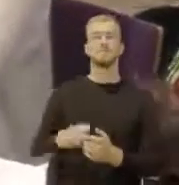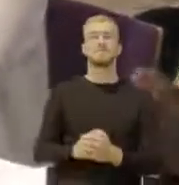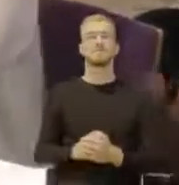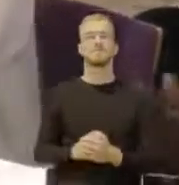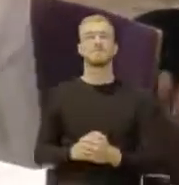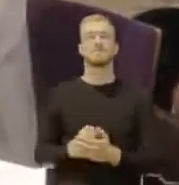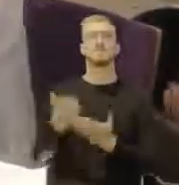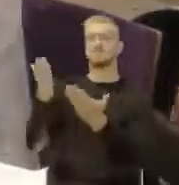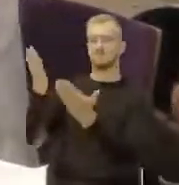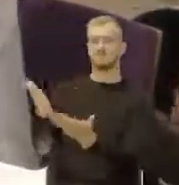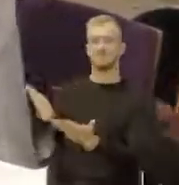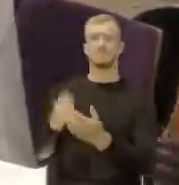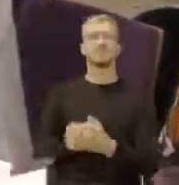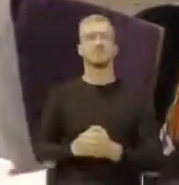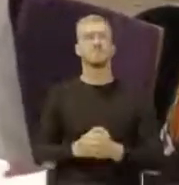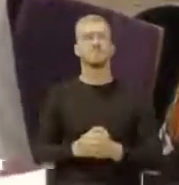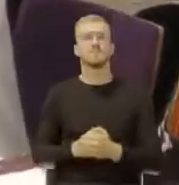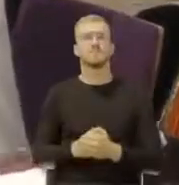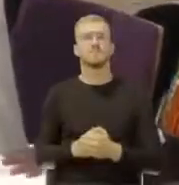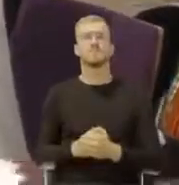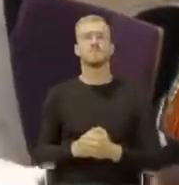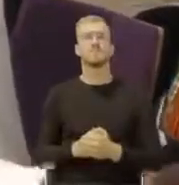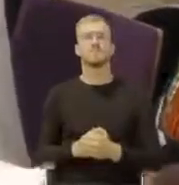so much, Emilia.